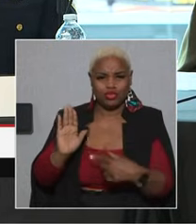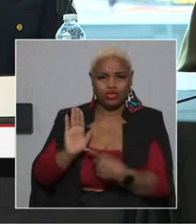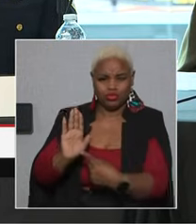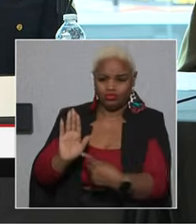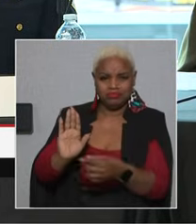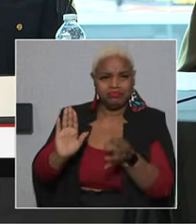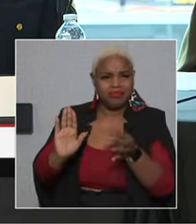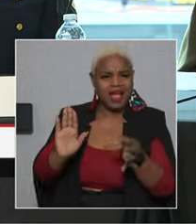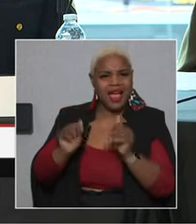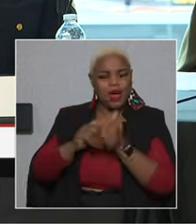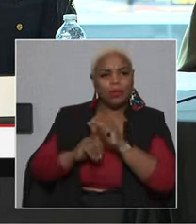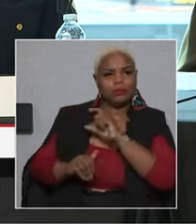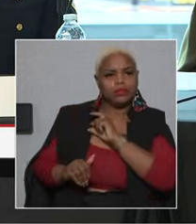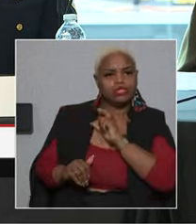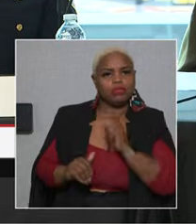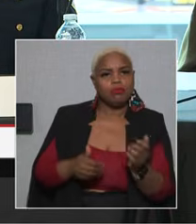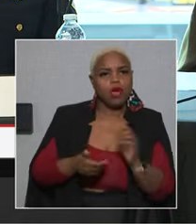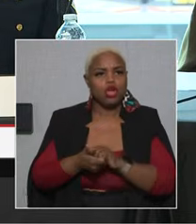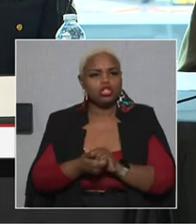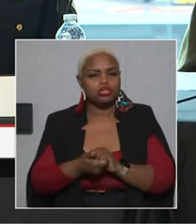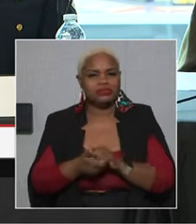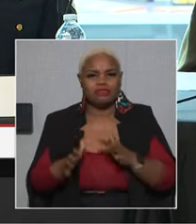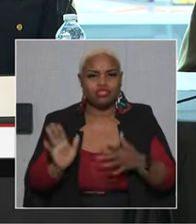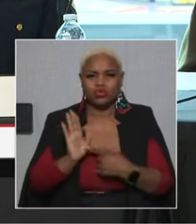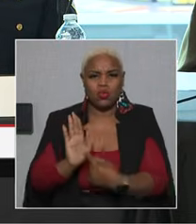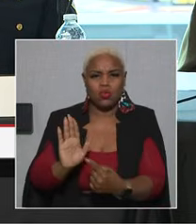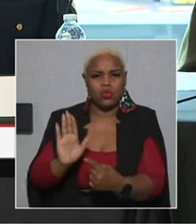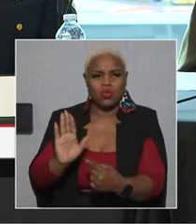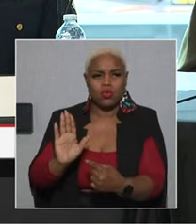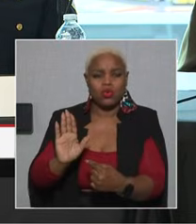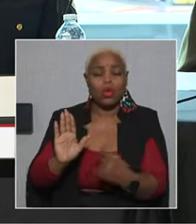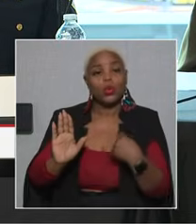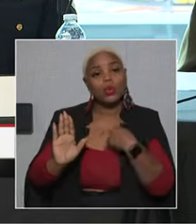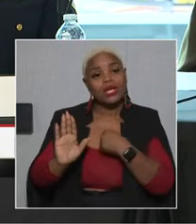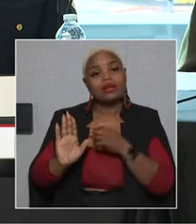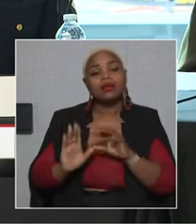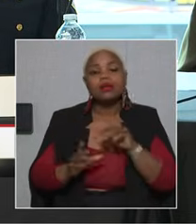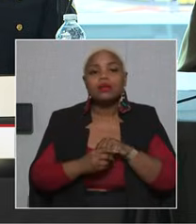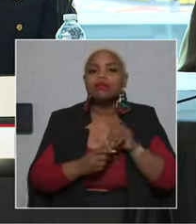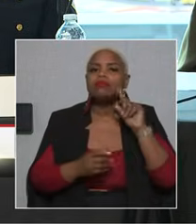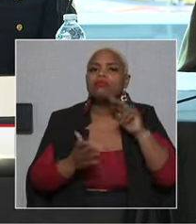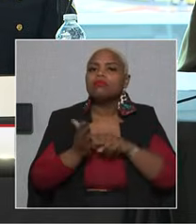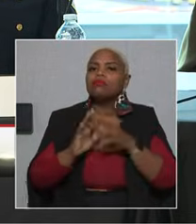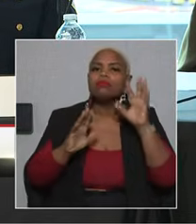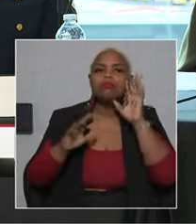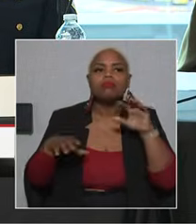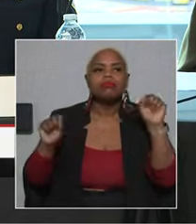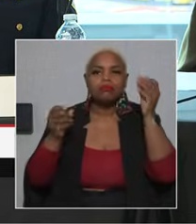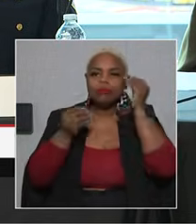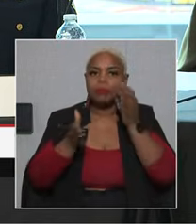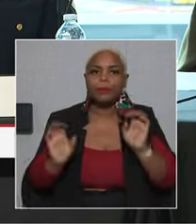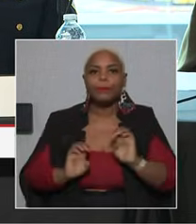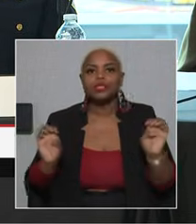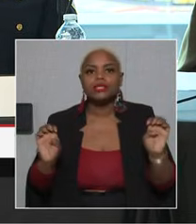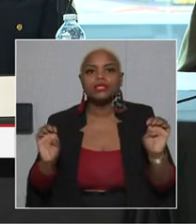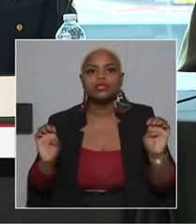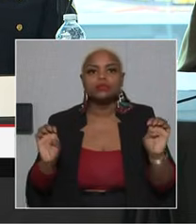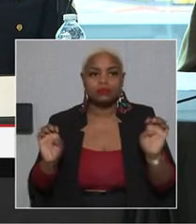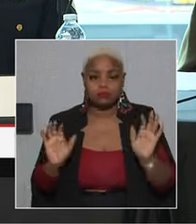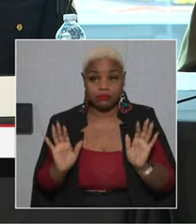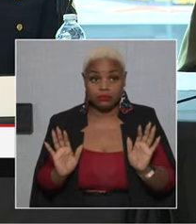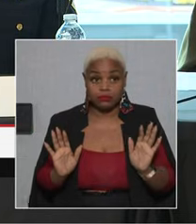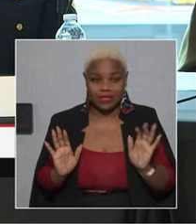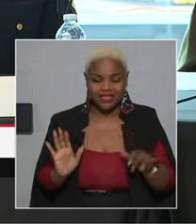entered into it to exit a presidential emergency. And we have since, while our MPD